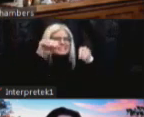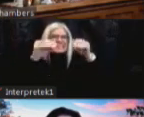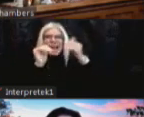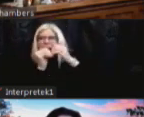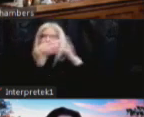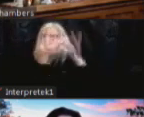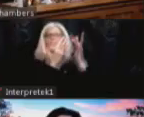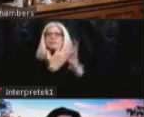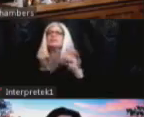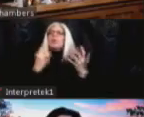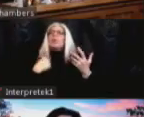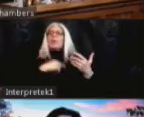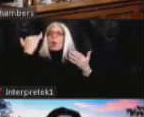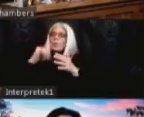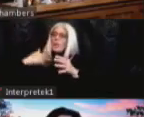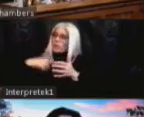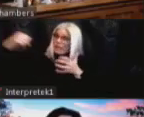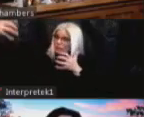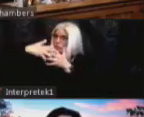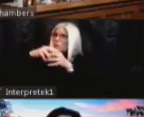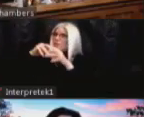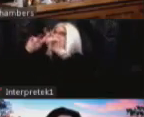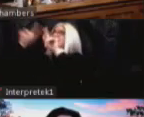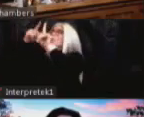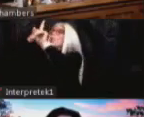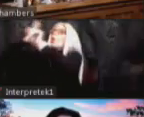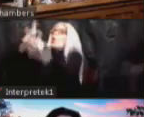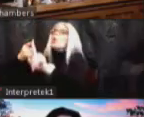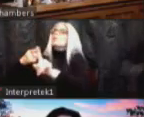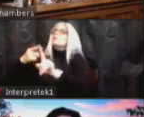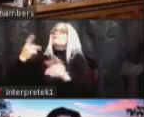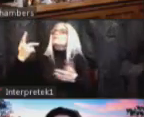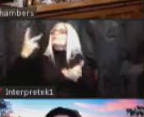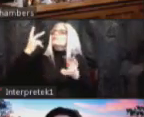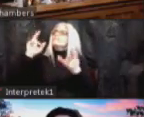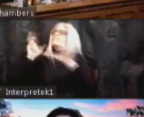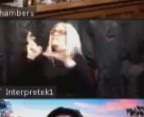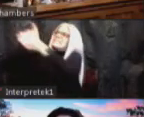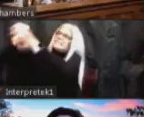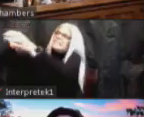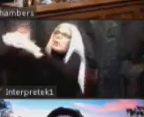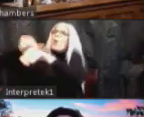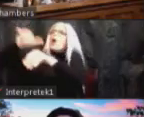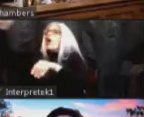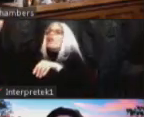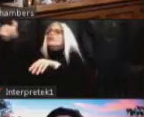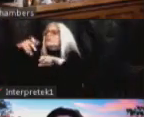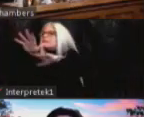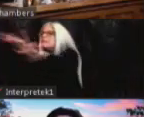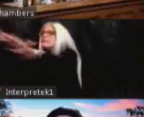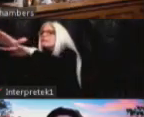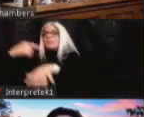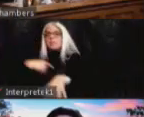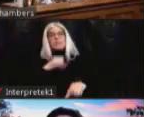other goals. So they're kind of moving along tandem with each other. So I can't give you an approximate time without talking with my